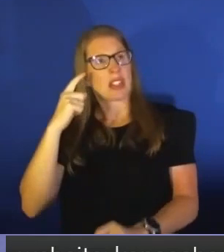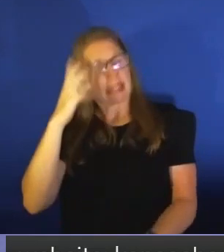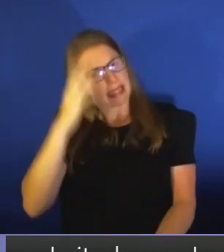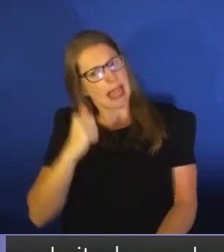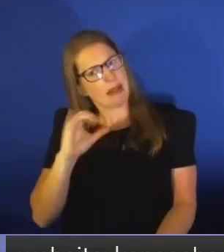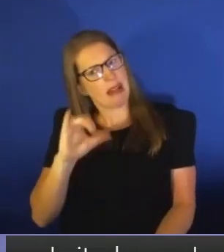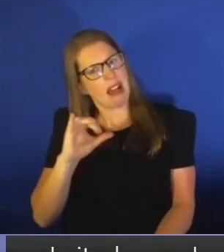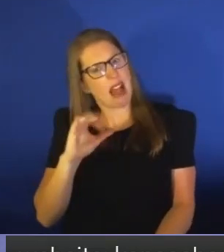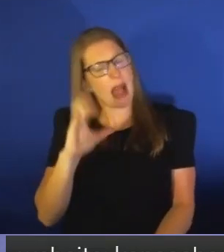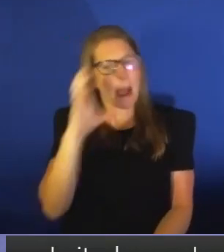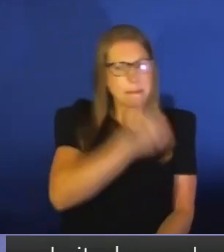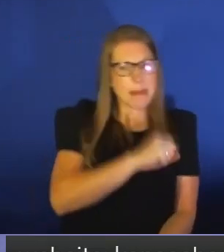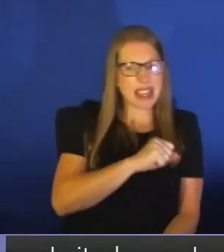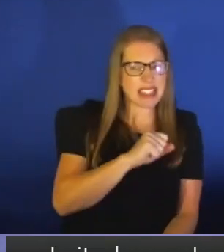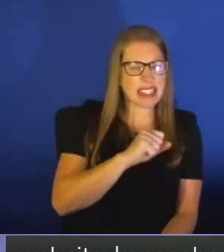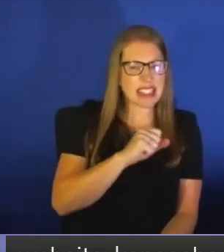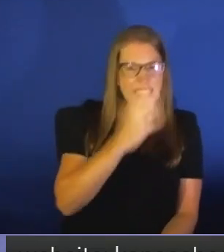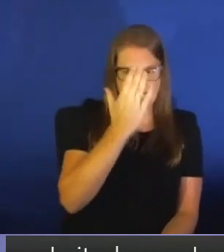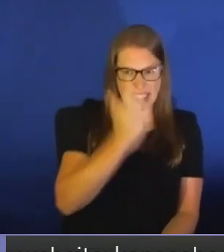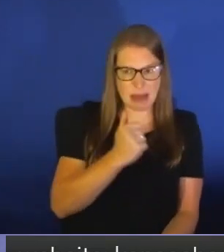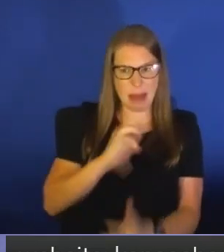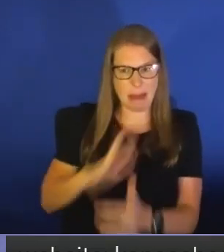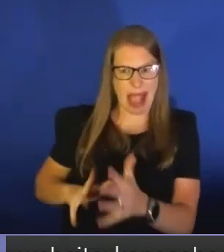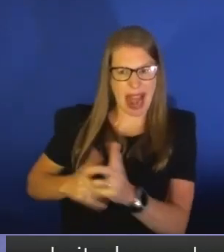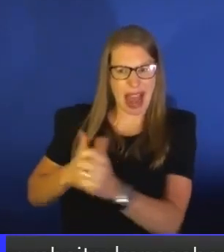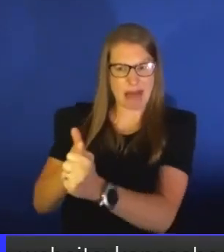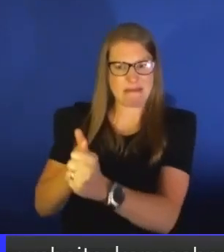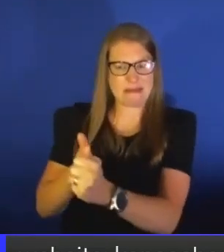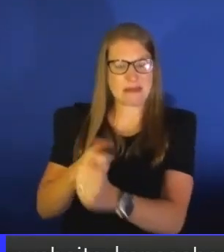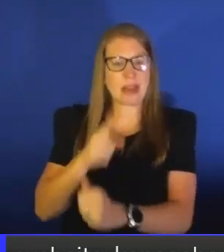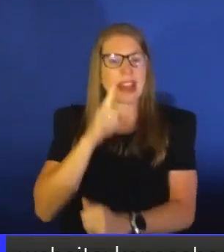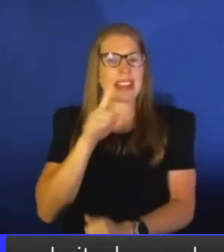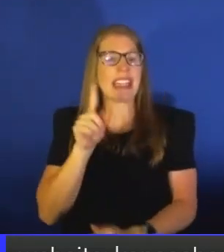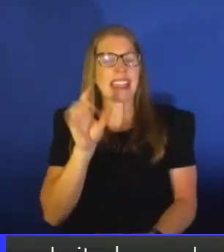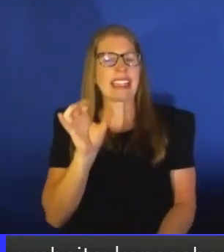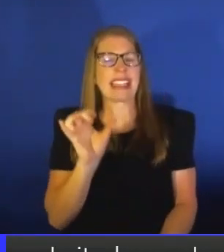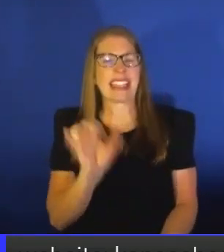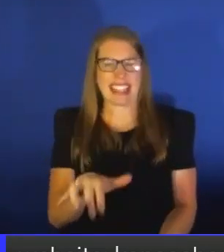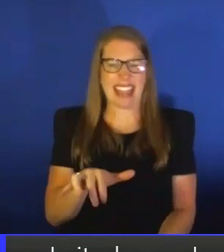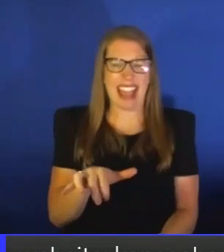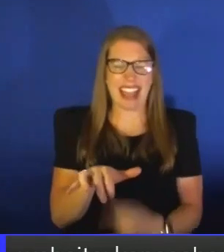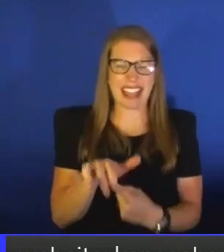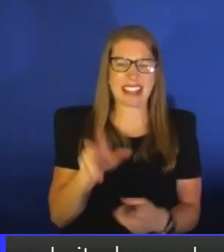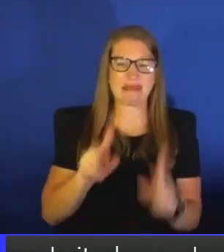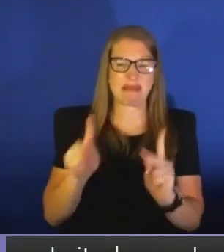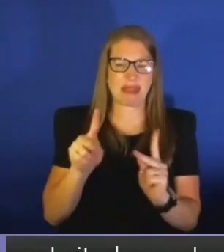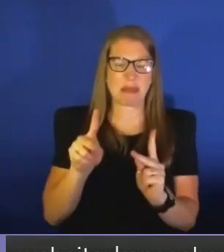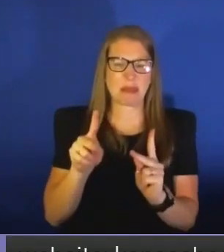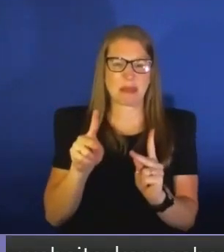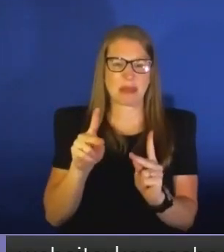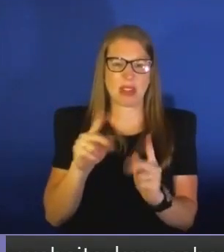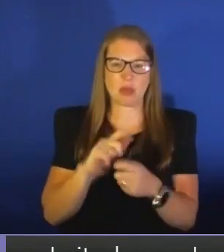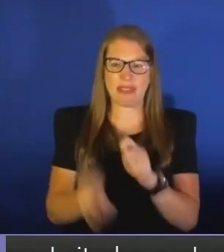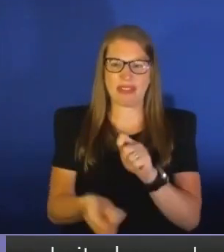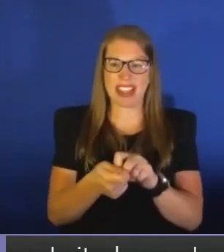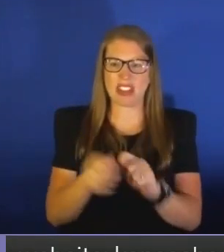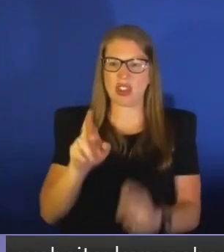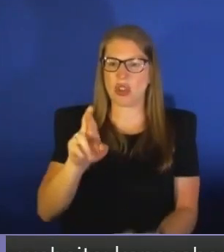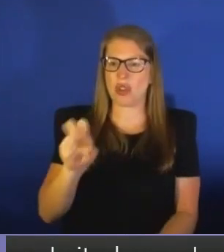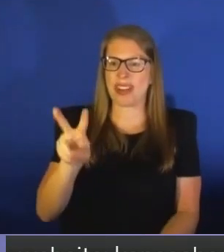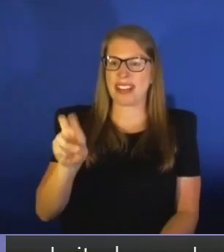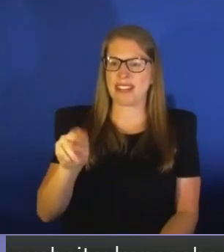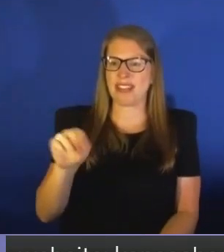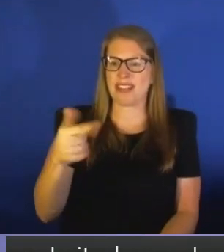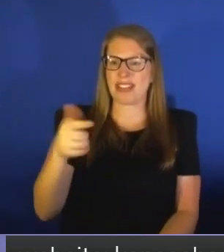this week, so I'm going to really play catch up. And I think that would probably be what people are referring to. Does it work? Does it really work? There